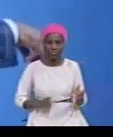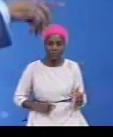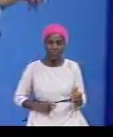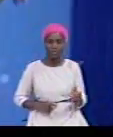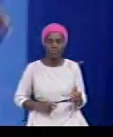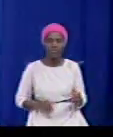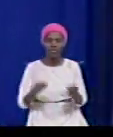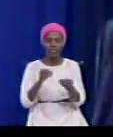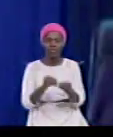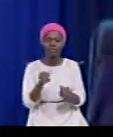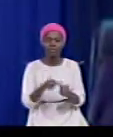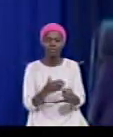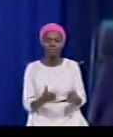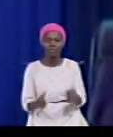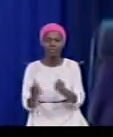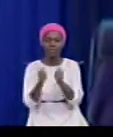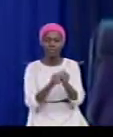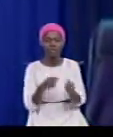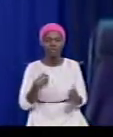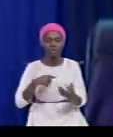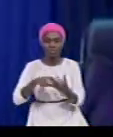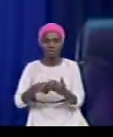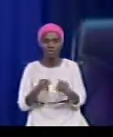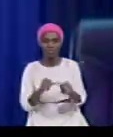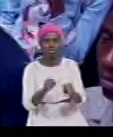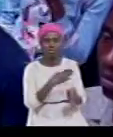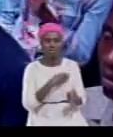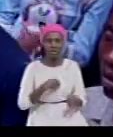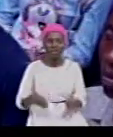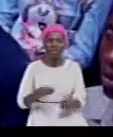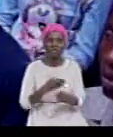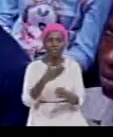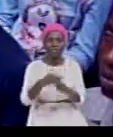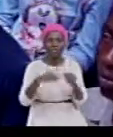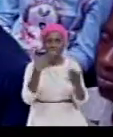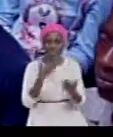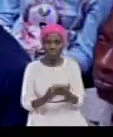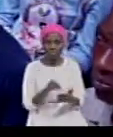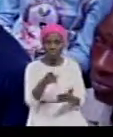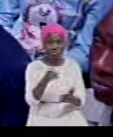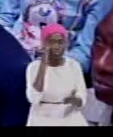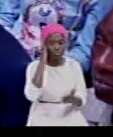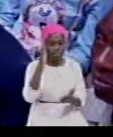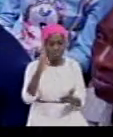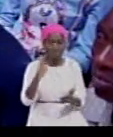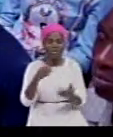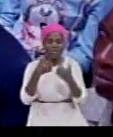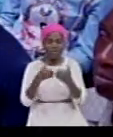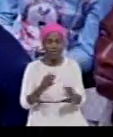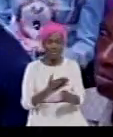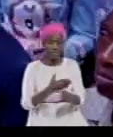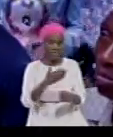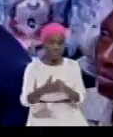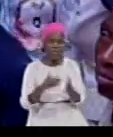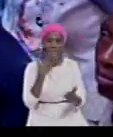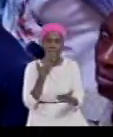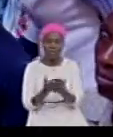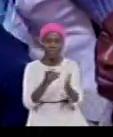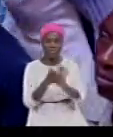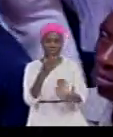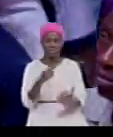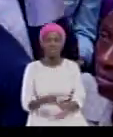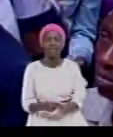we'll start, we'll continue, we'll finish well. You will finish well. And so we're talking on the wonders